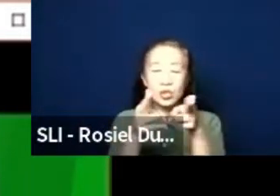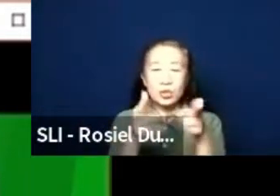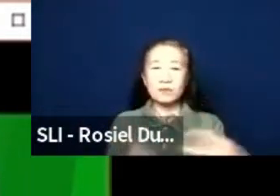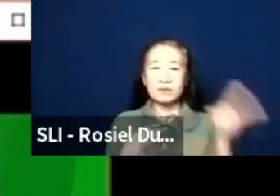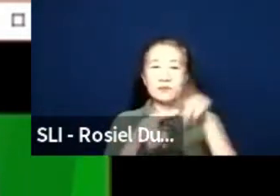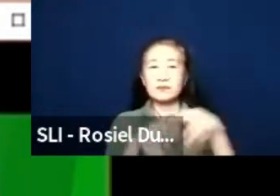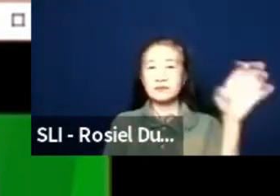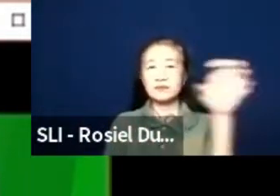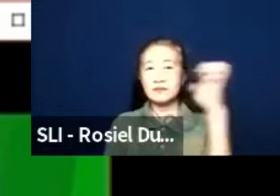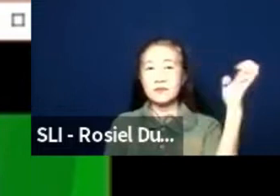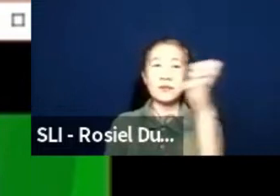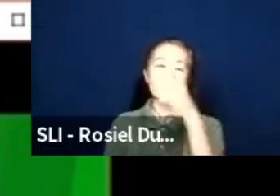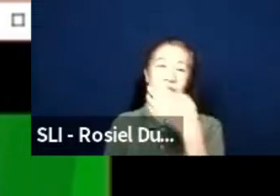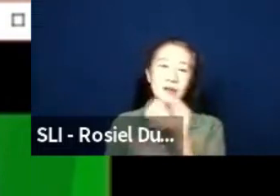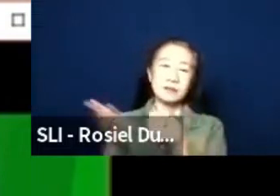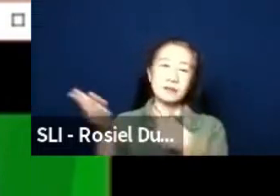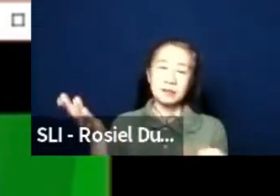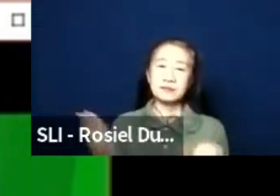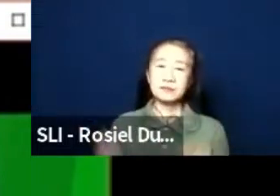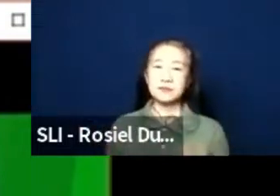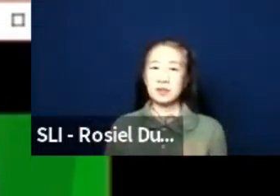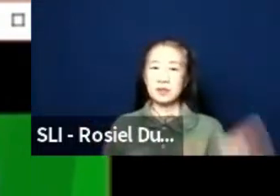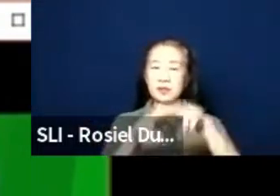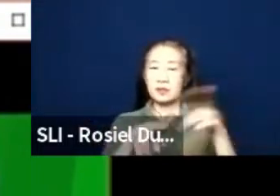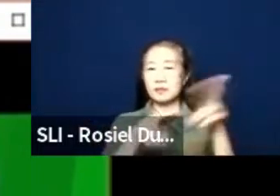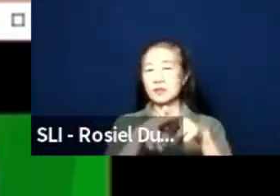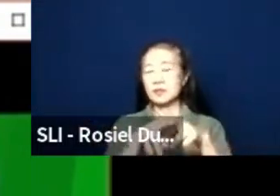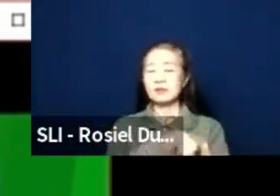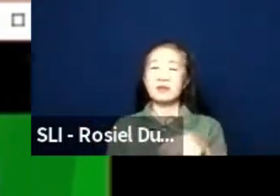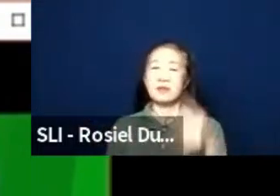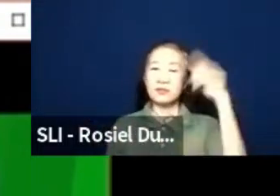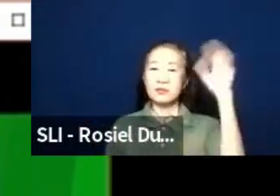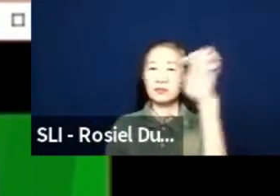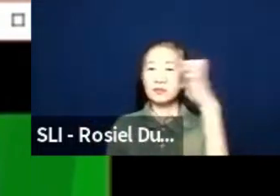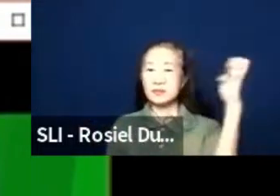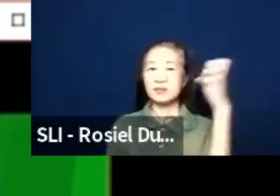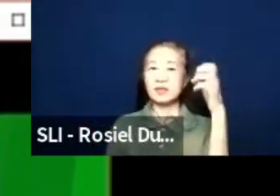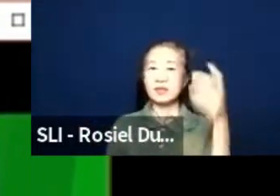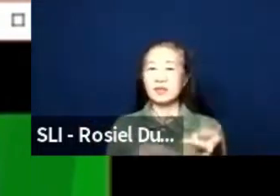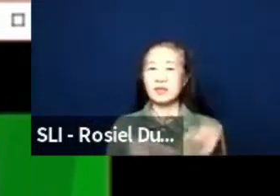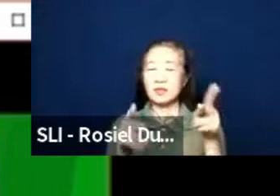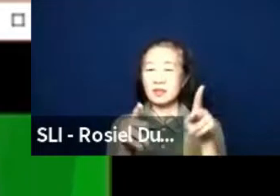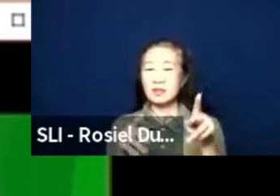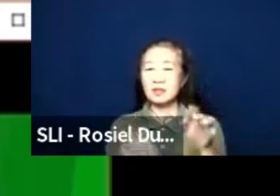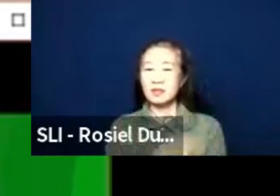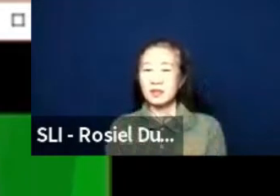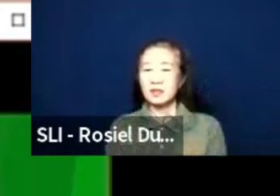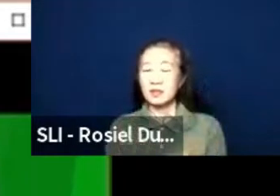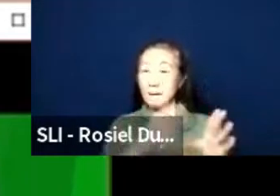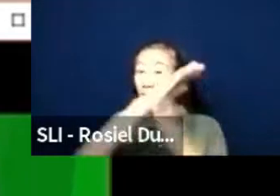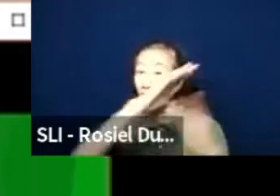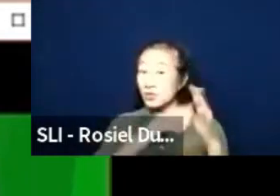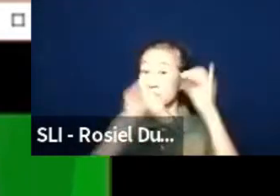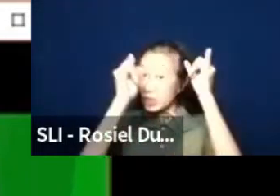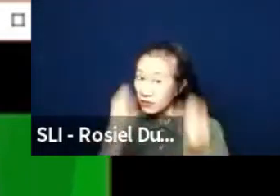Additional emergency supplies. Consider adding the following items to your emergency supply kit based on your individual